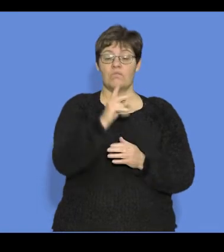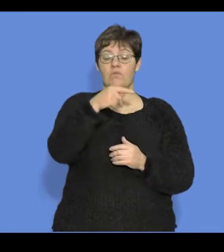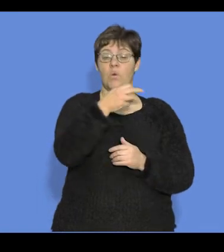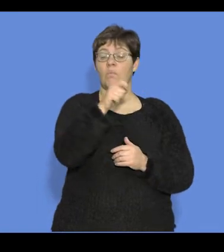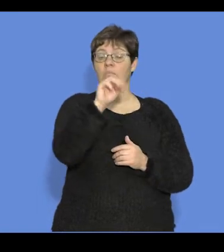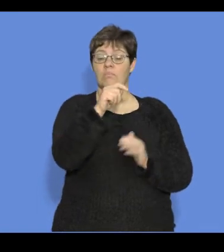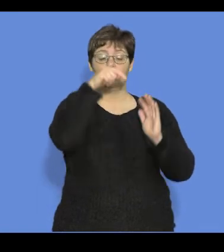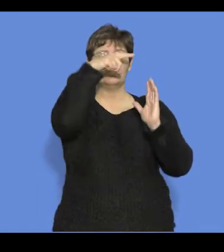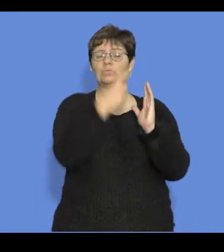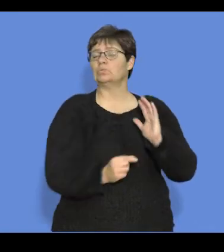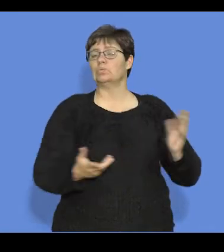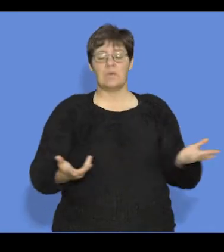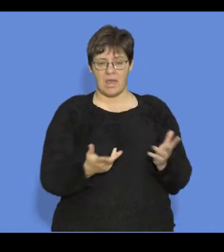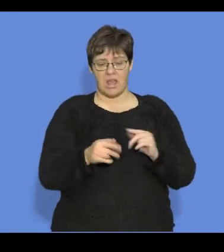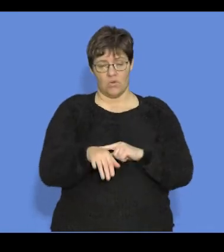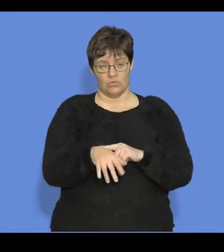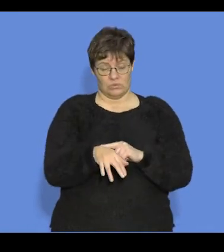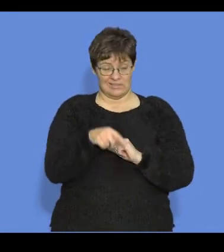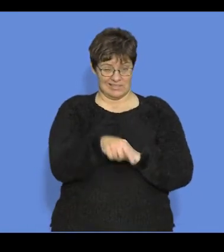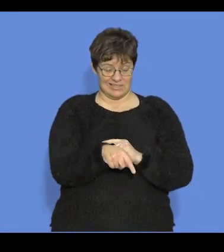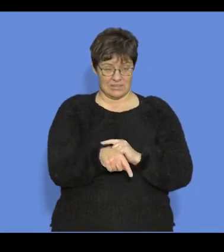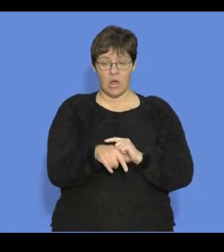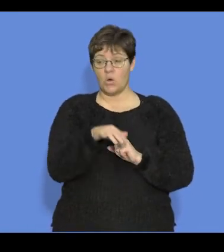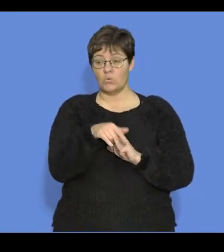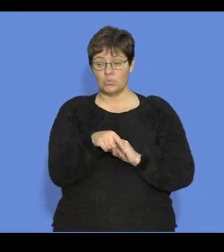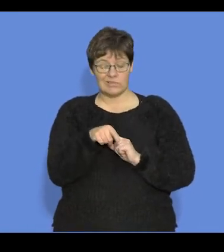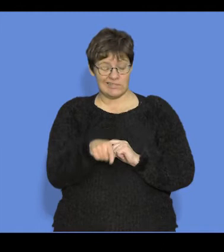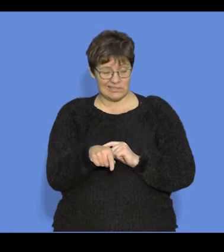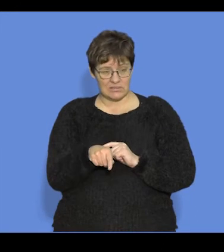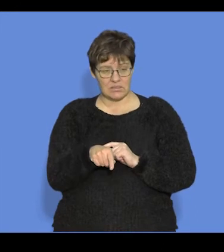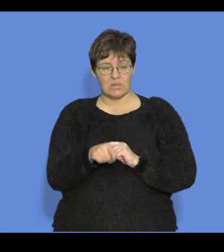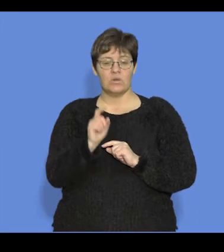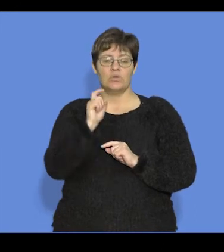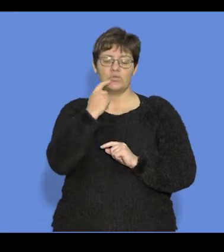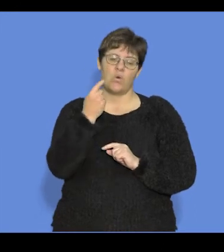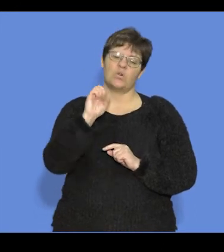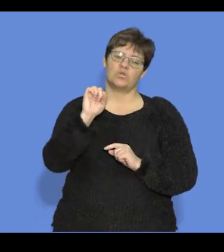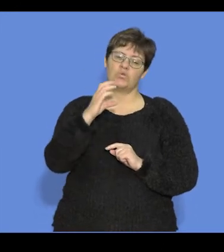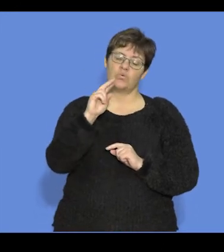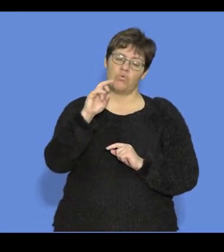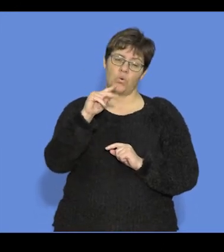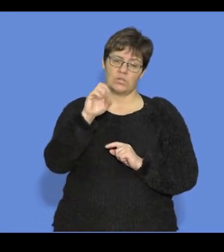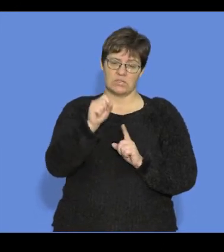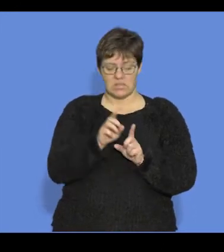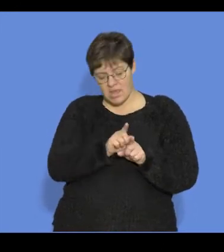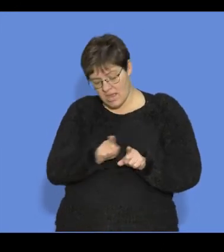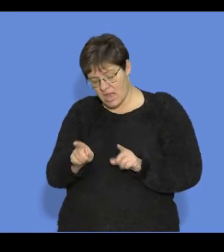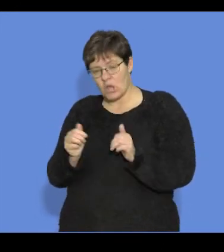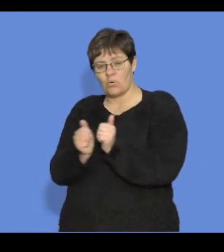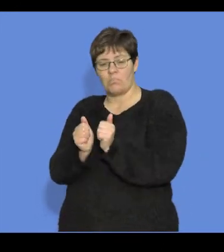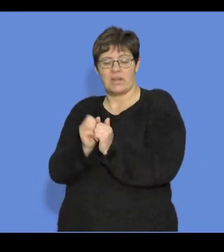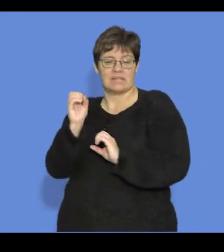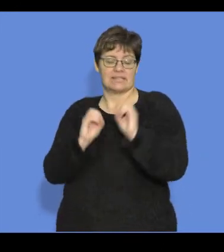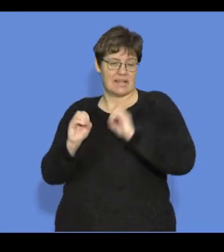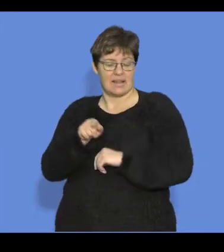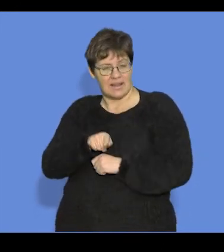root. When it gets to the root, the sugar or sucrose goes out through the companion cell and it